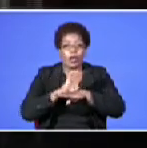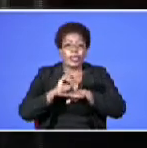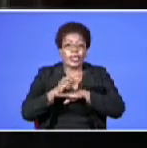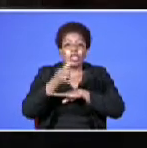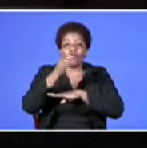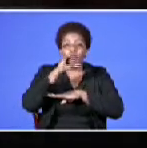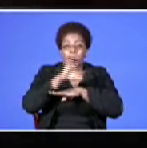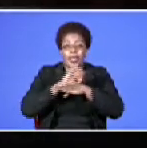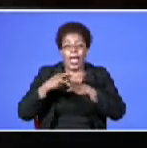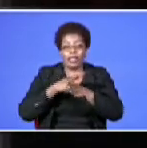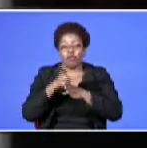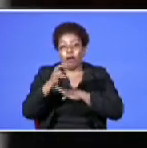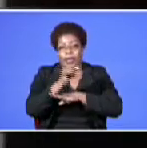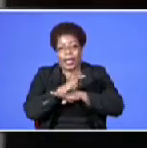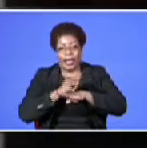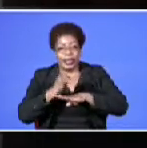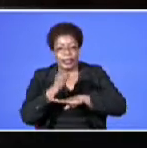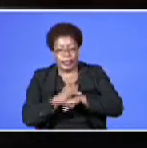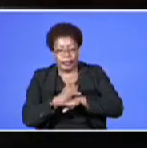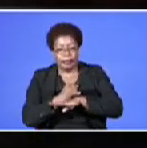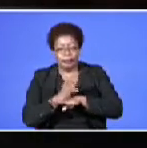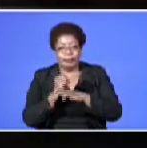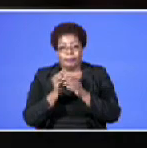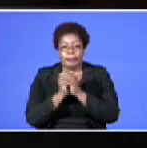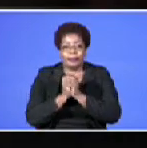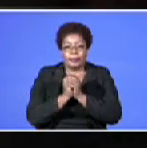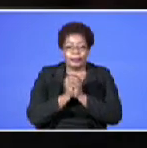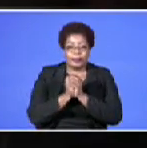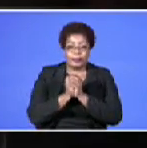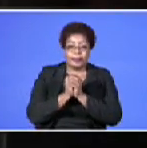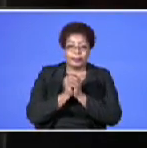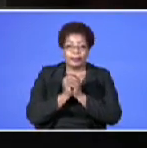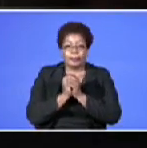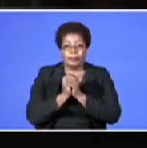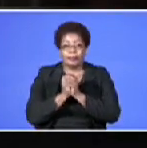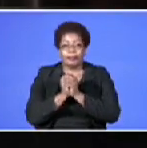Rum Key, and Ragged Island. Cleopatra Murphy, ZNS Network News.